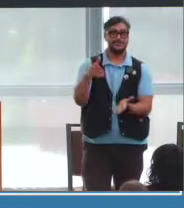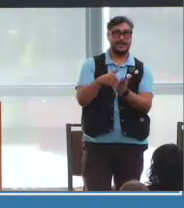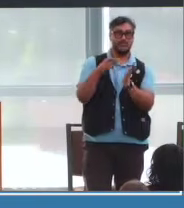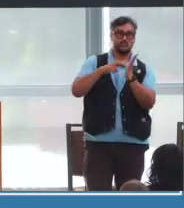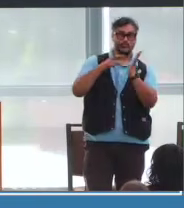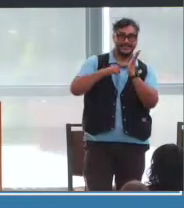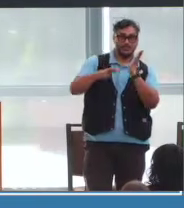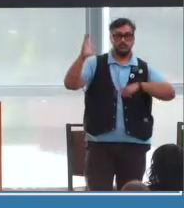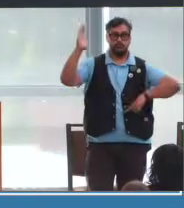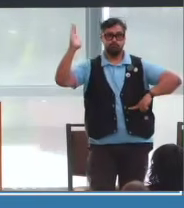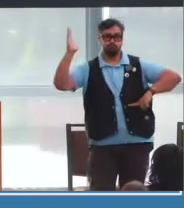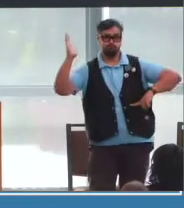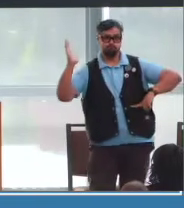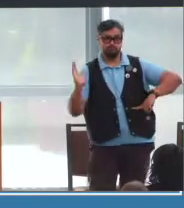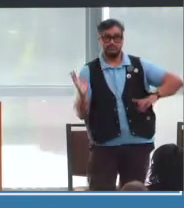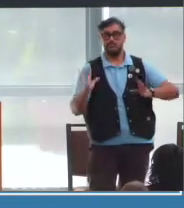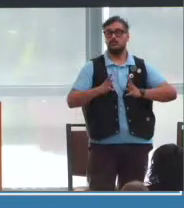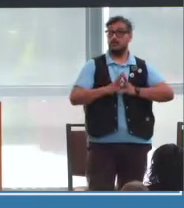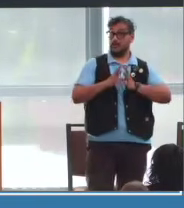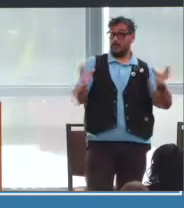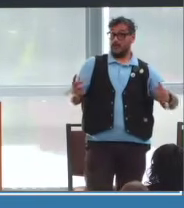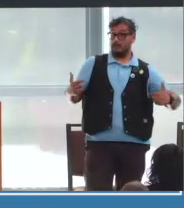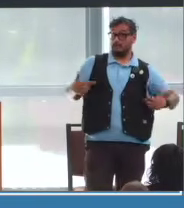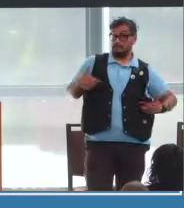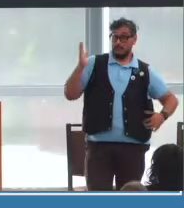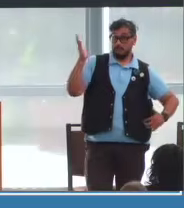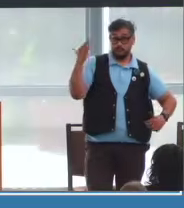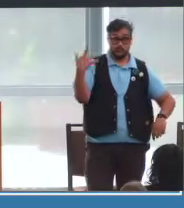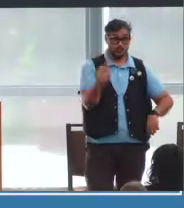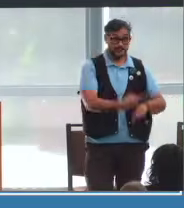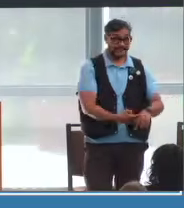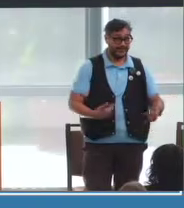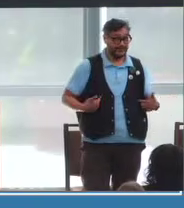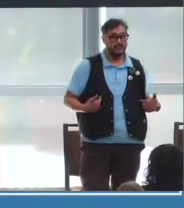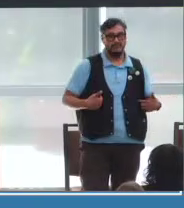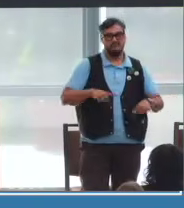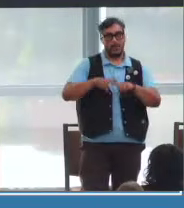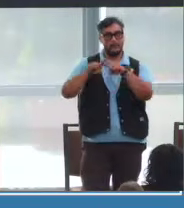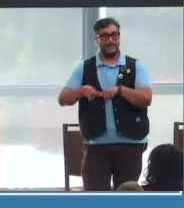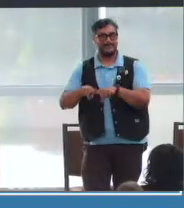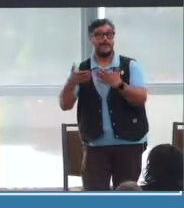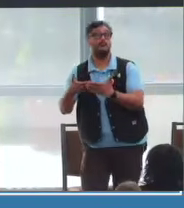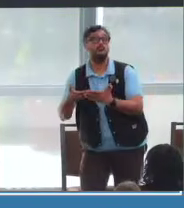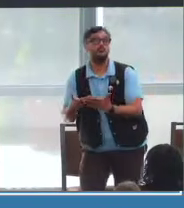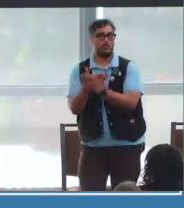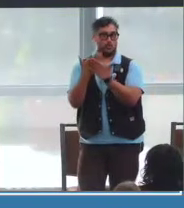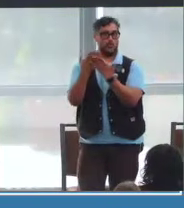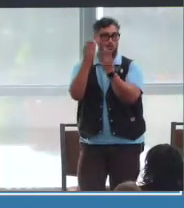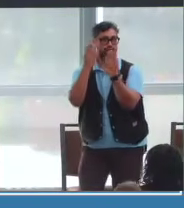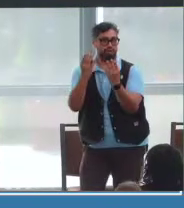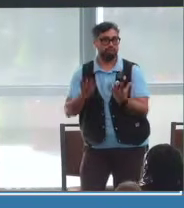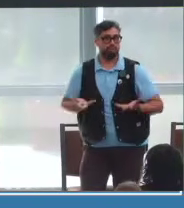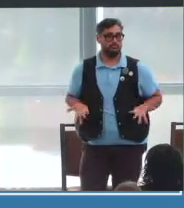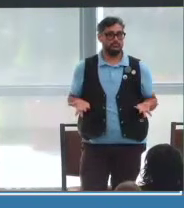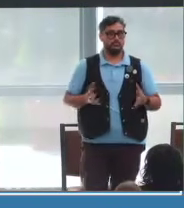research presentations. So a lot of what I'm going to say is based on newer material.